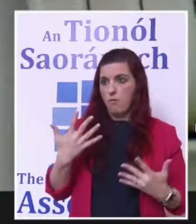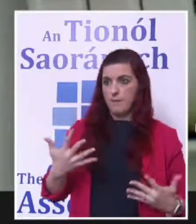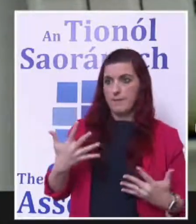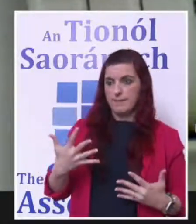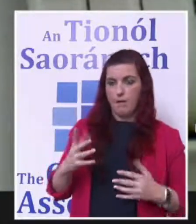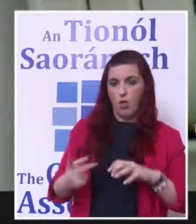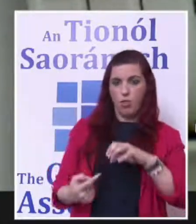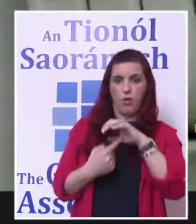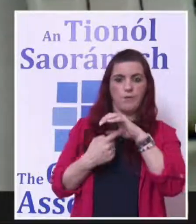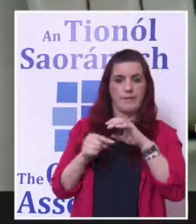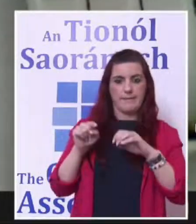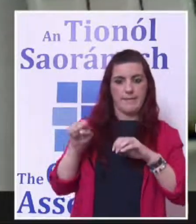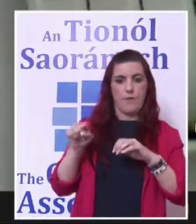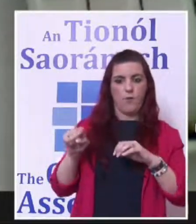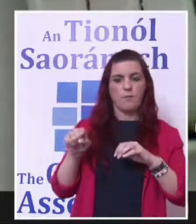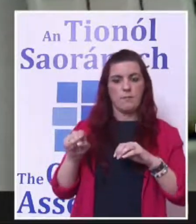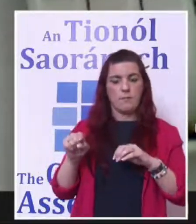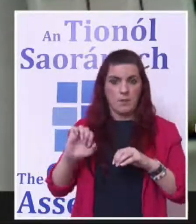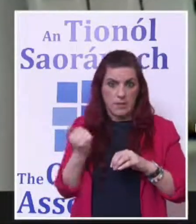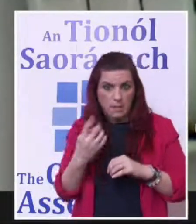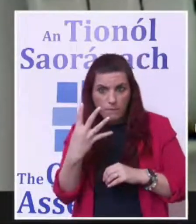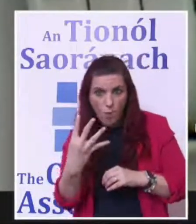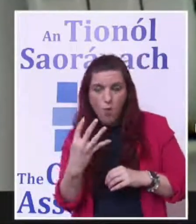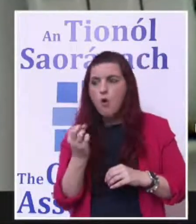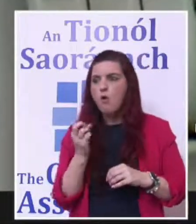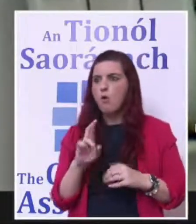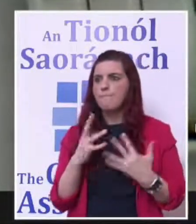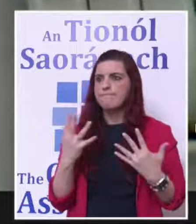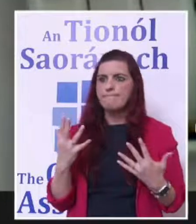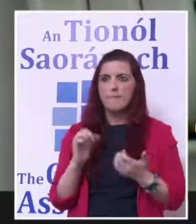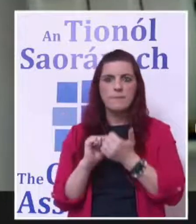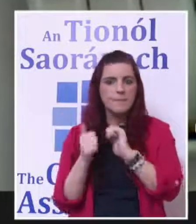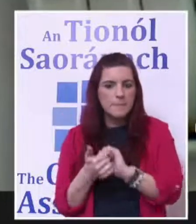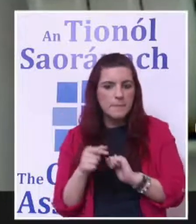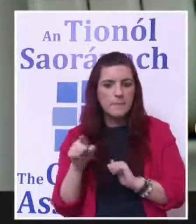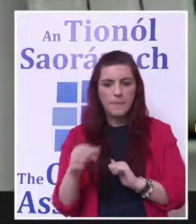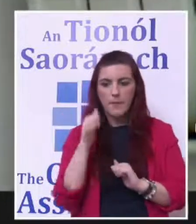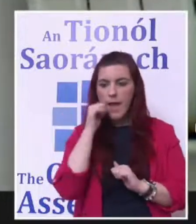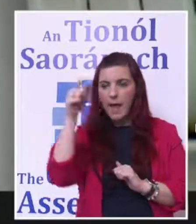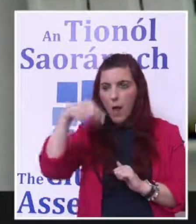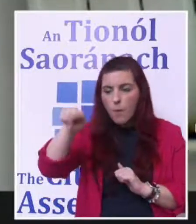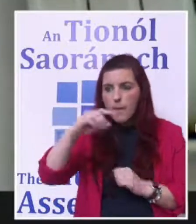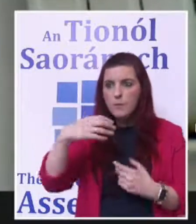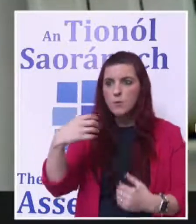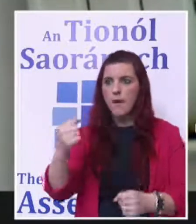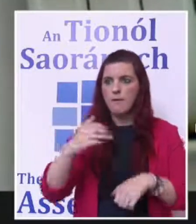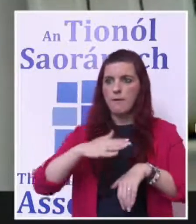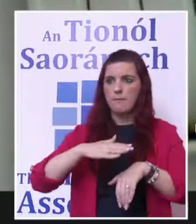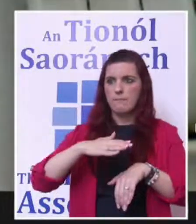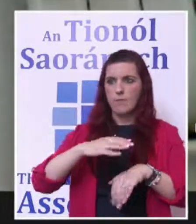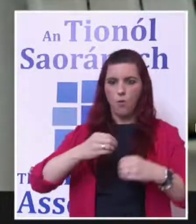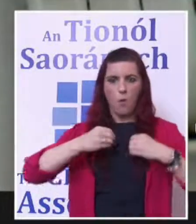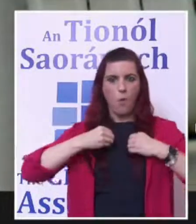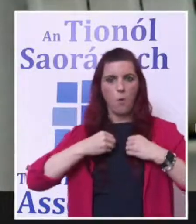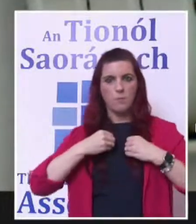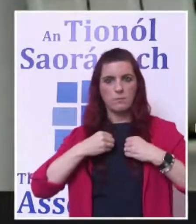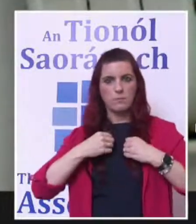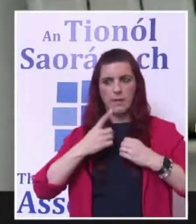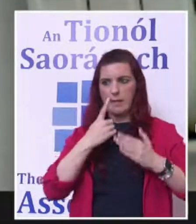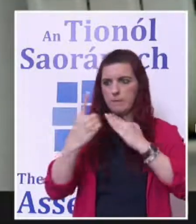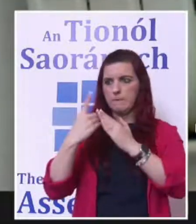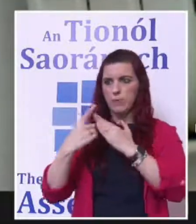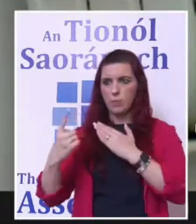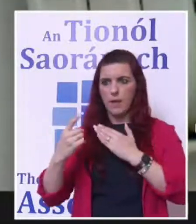4 existing authorities, do we keep those 4 existing authorities allow them to have their own democratically elected mayor, but again under the umbrella